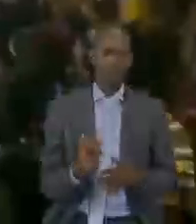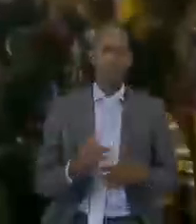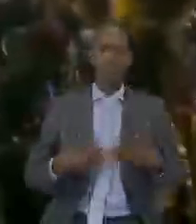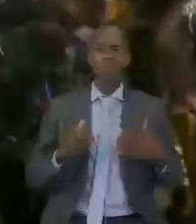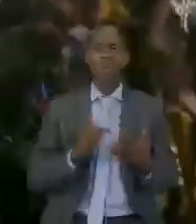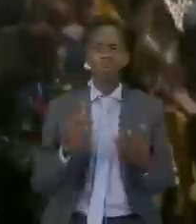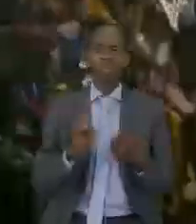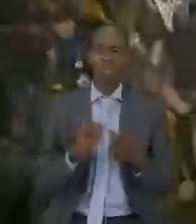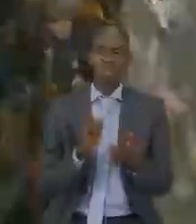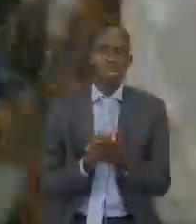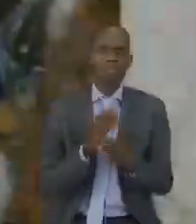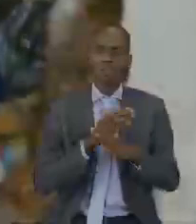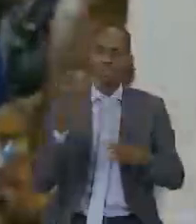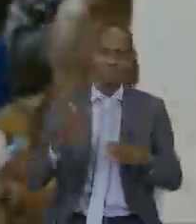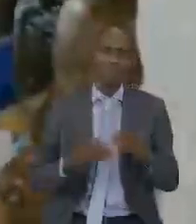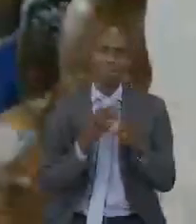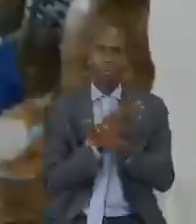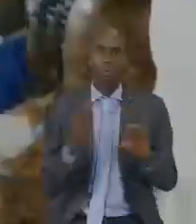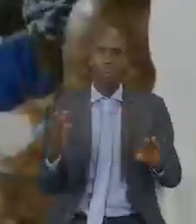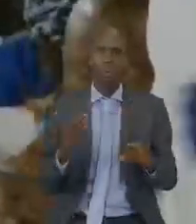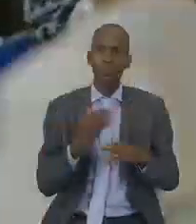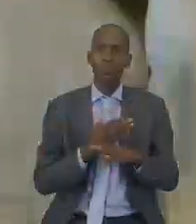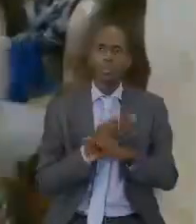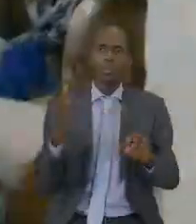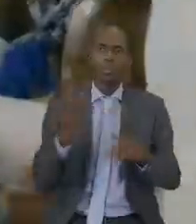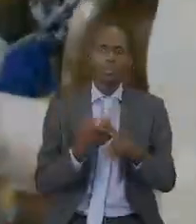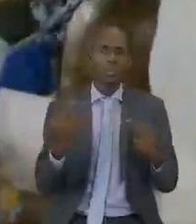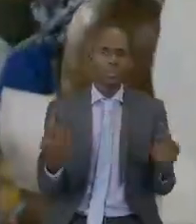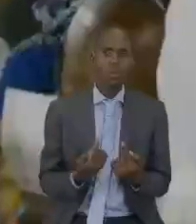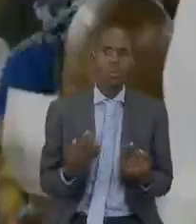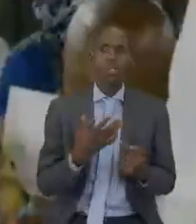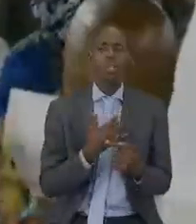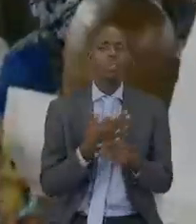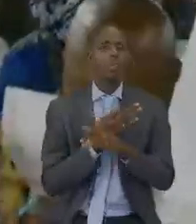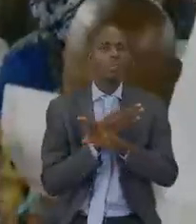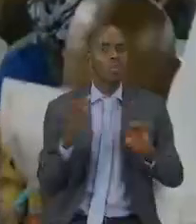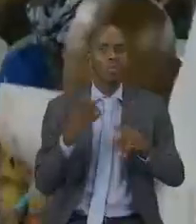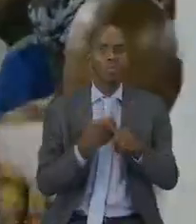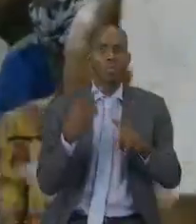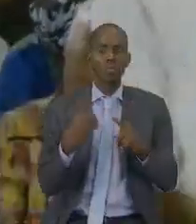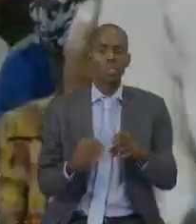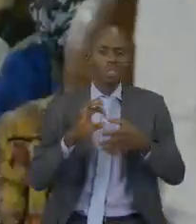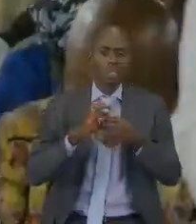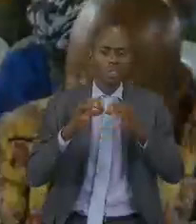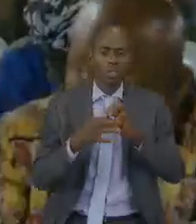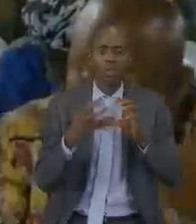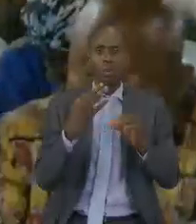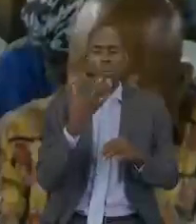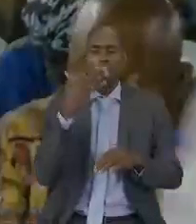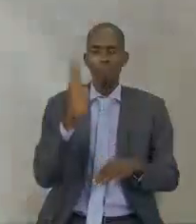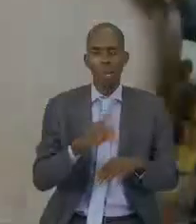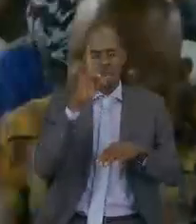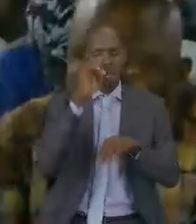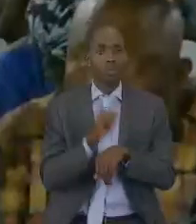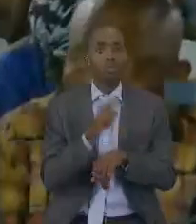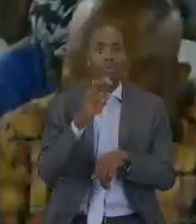freedom, freedom from sin, and freedom from the chains of bad habits. You're raising